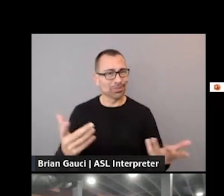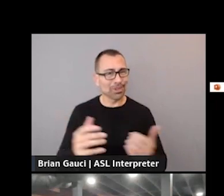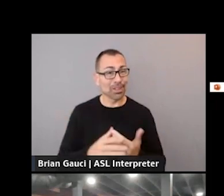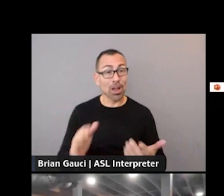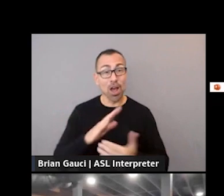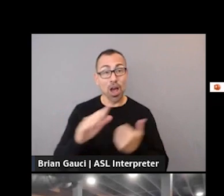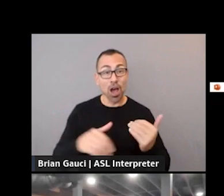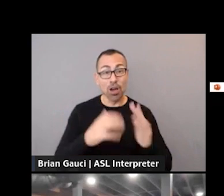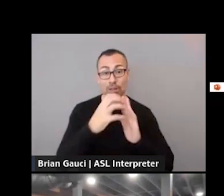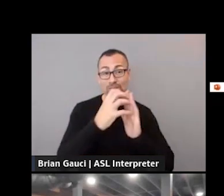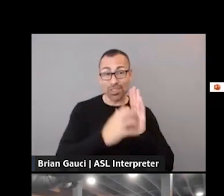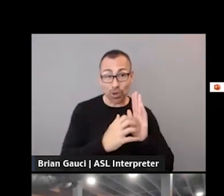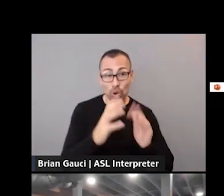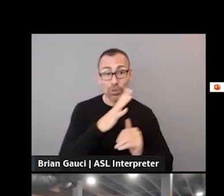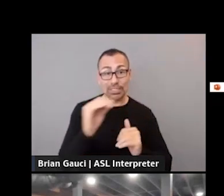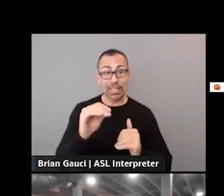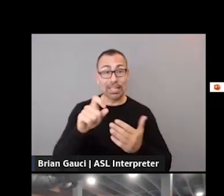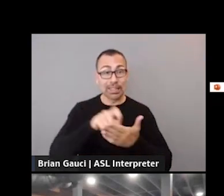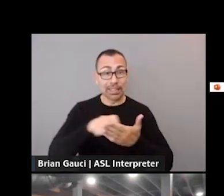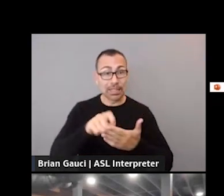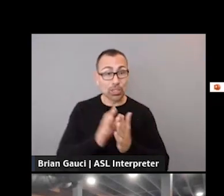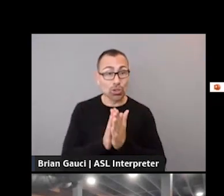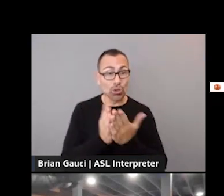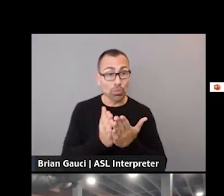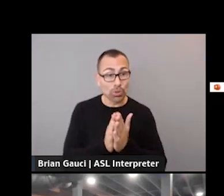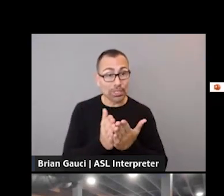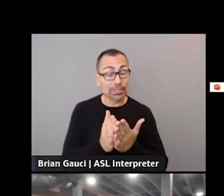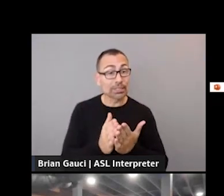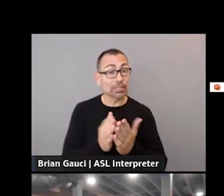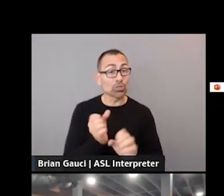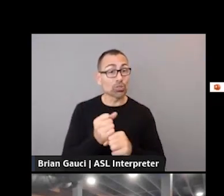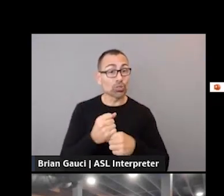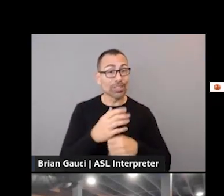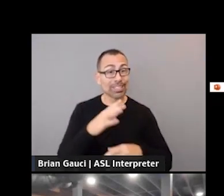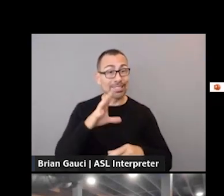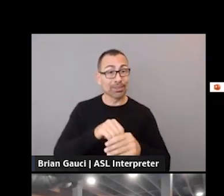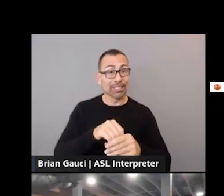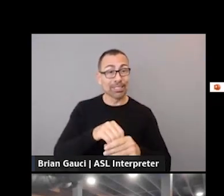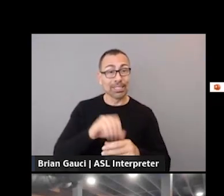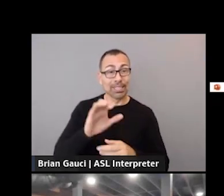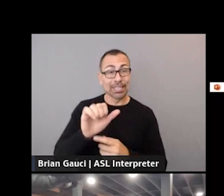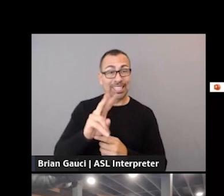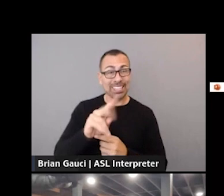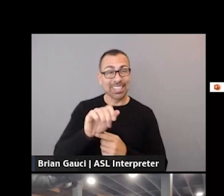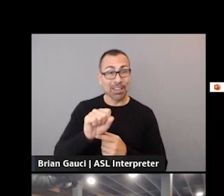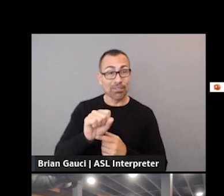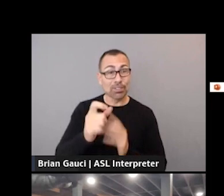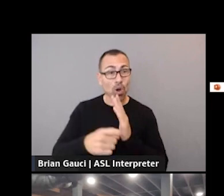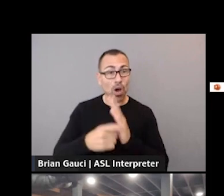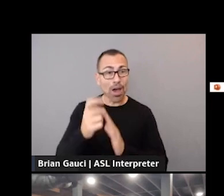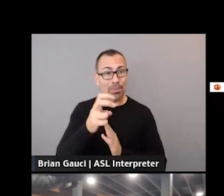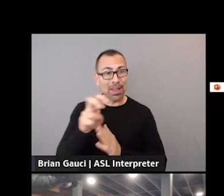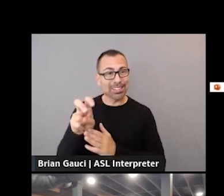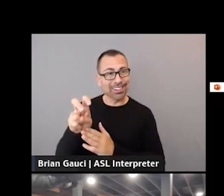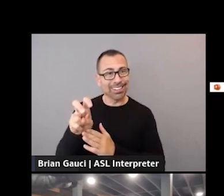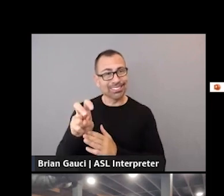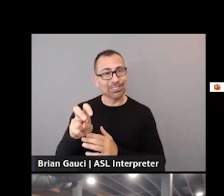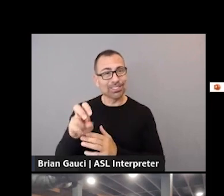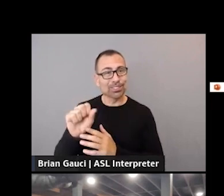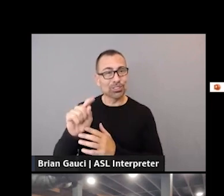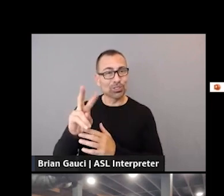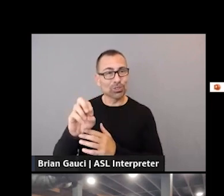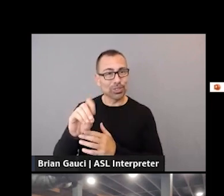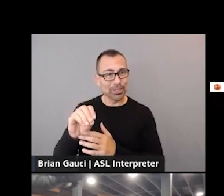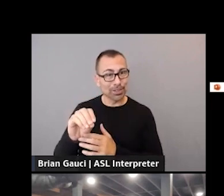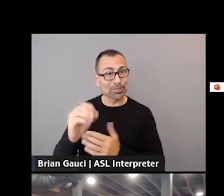and the notebooks that you create automatically in Canvas are available in Studio. So you can share and collaborate across data science teams.